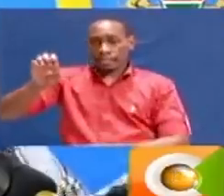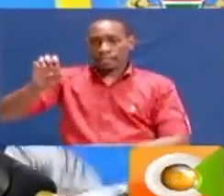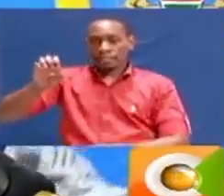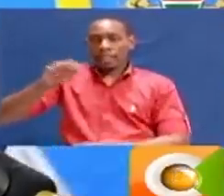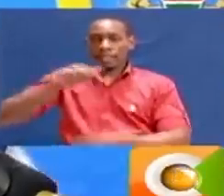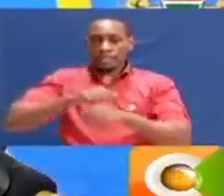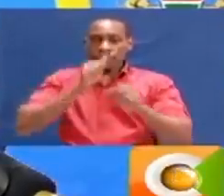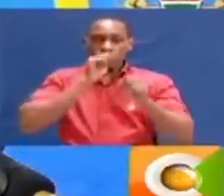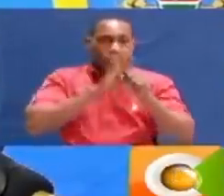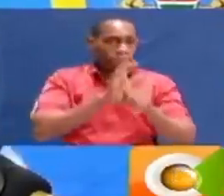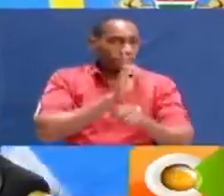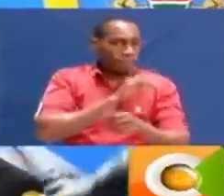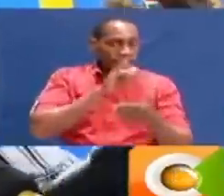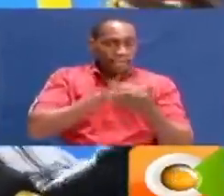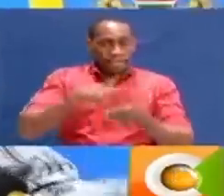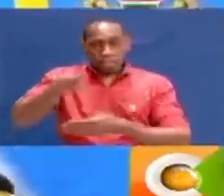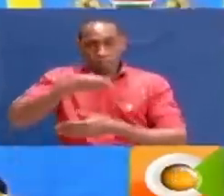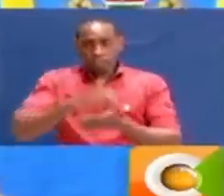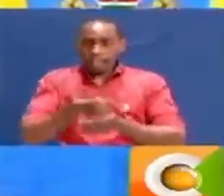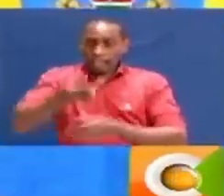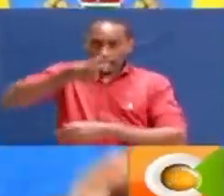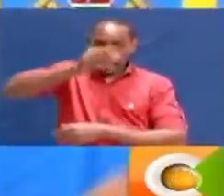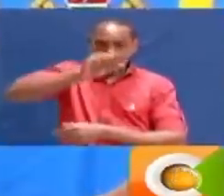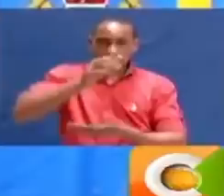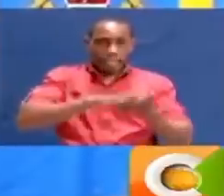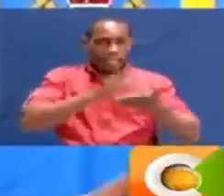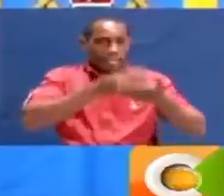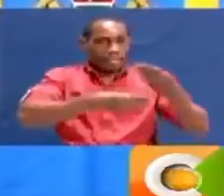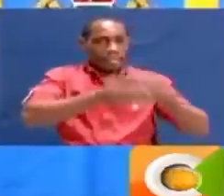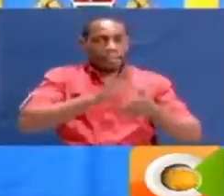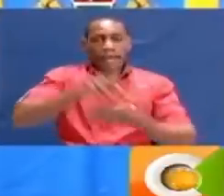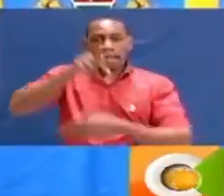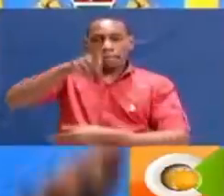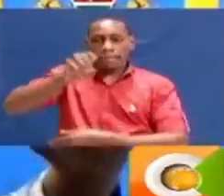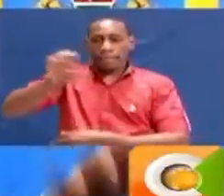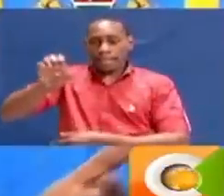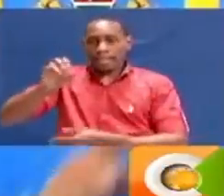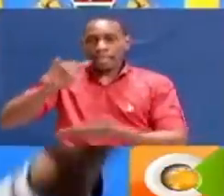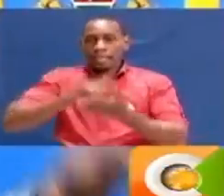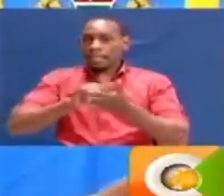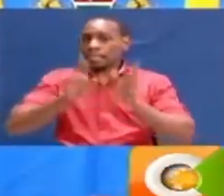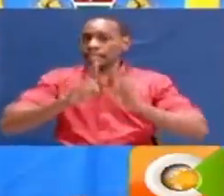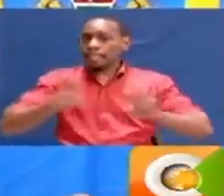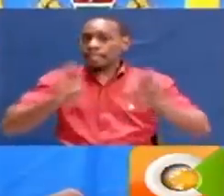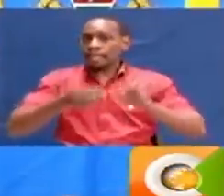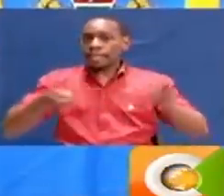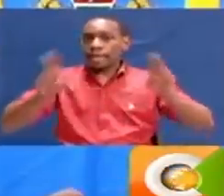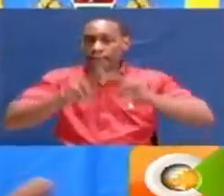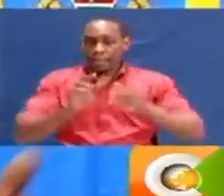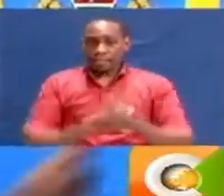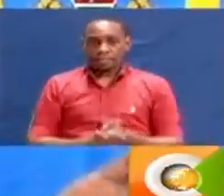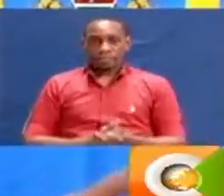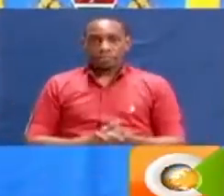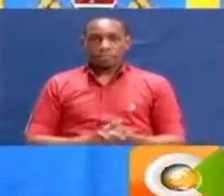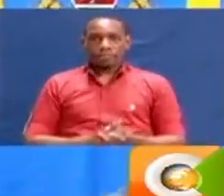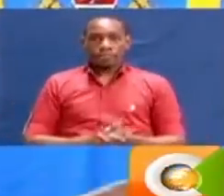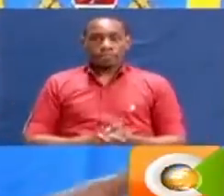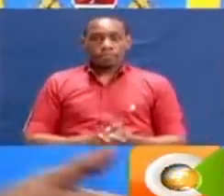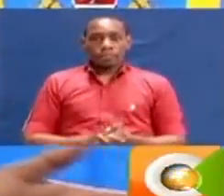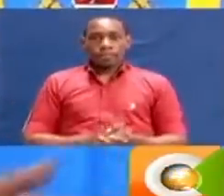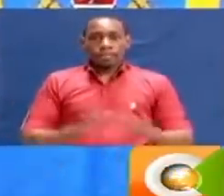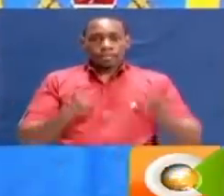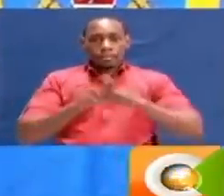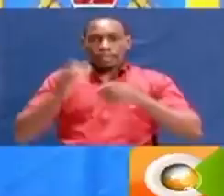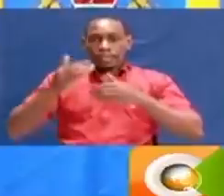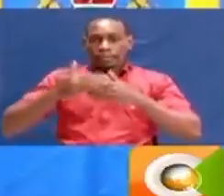we promised that we are going to increase the supply of PPEs, it is already happening. And within the